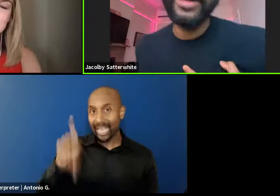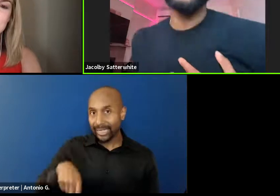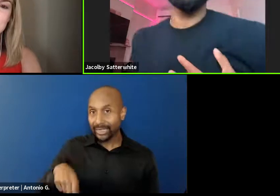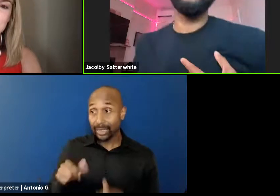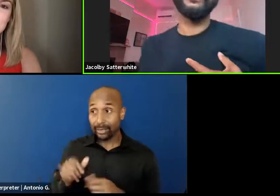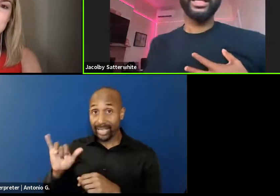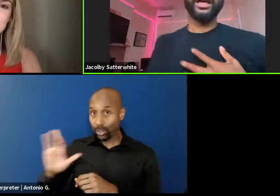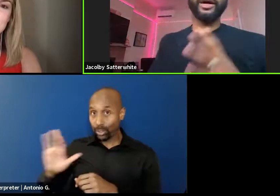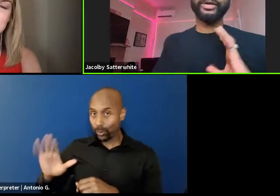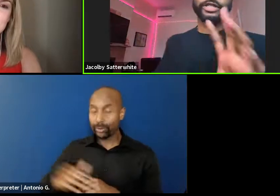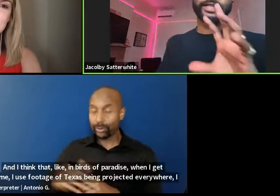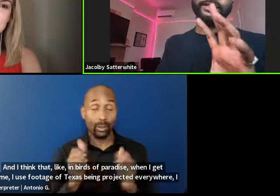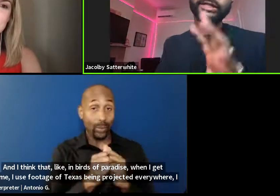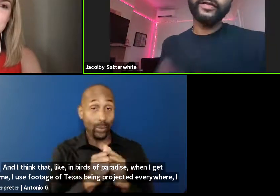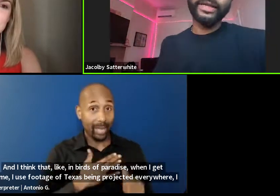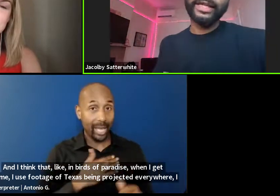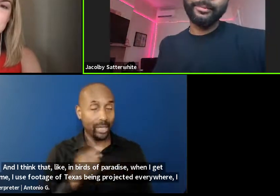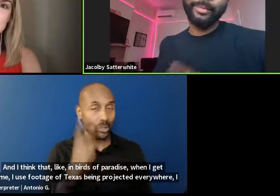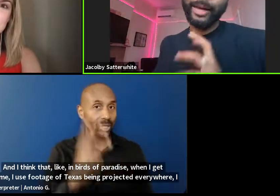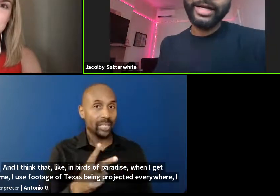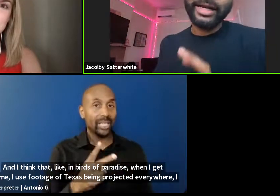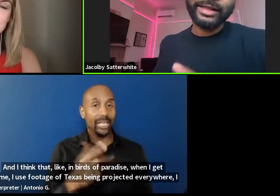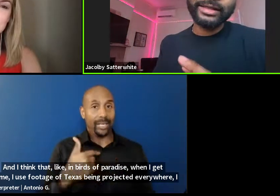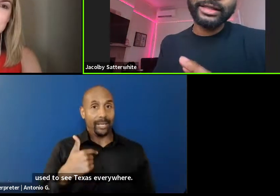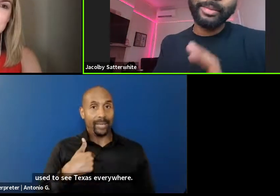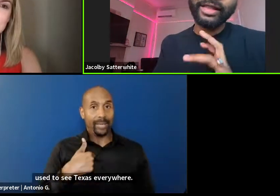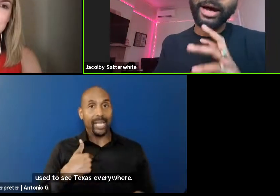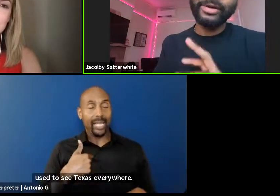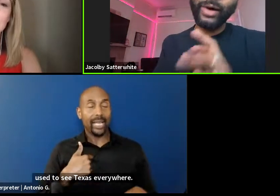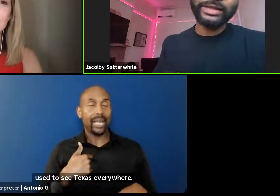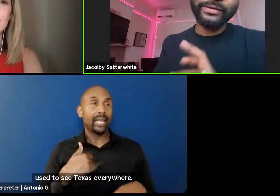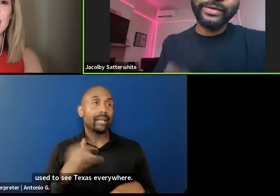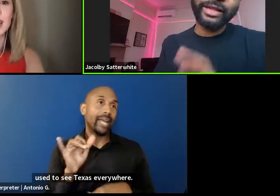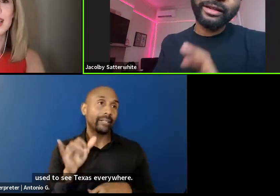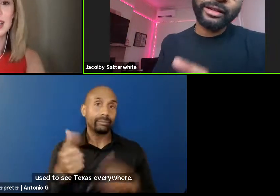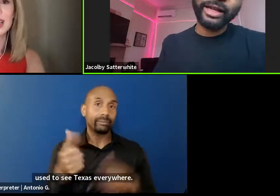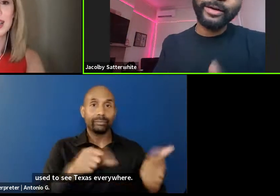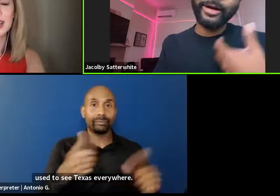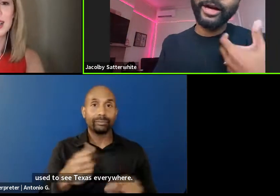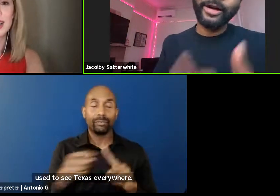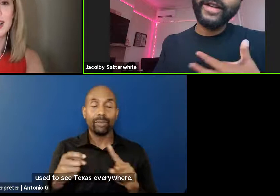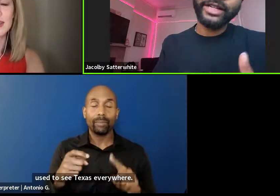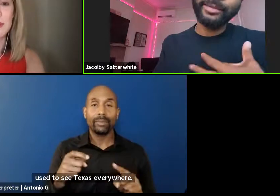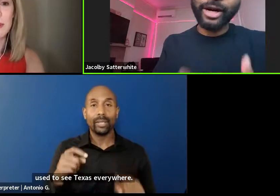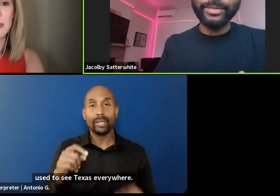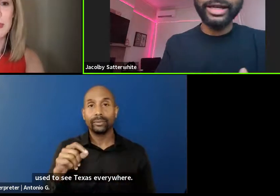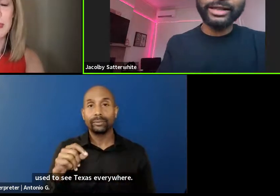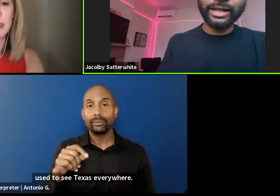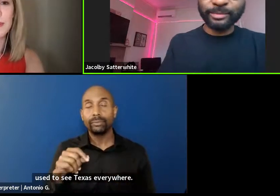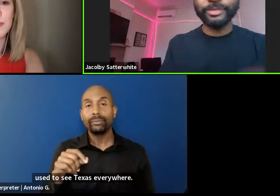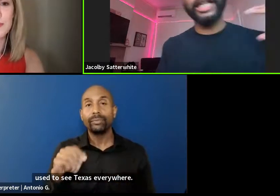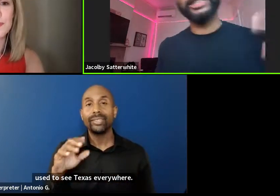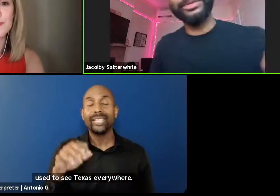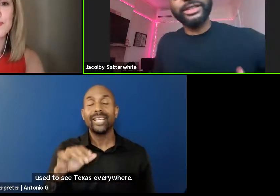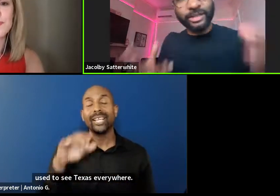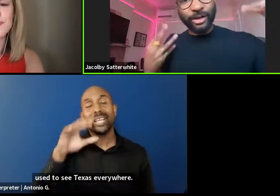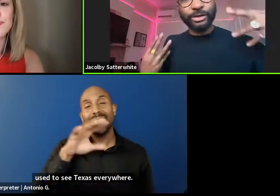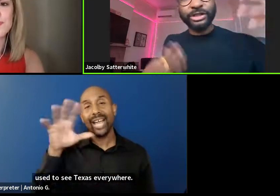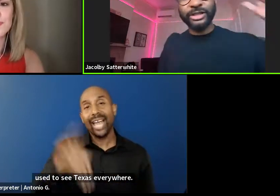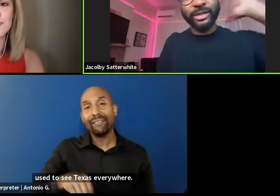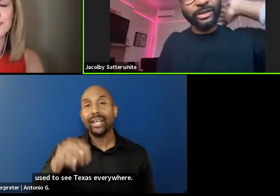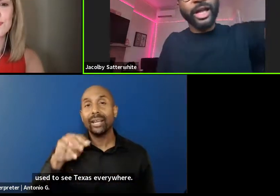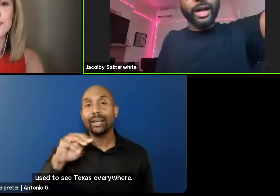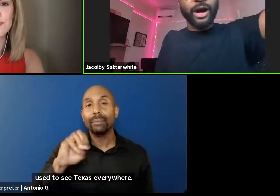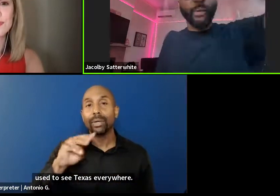see projections of me getting baptized by the Mami Wata figure, like an African mermaid that takes me into